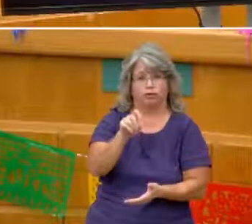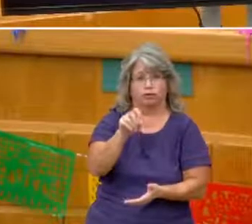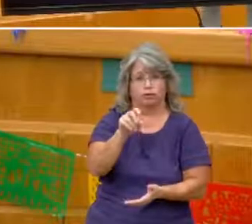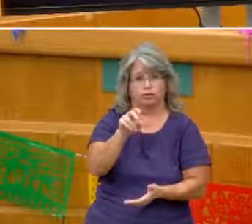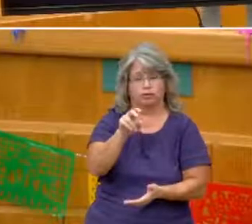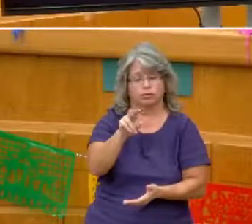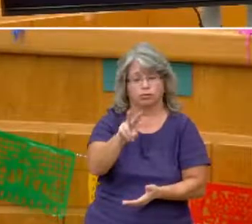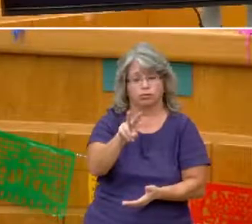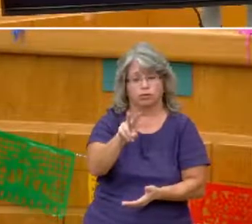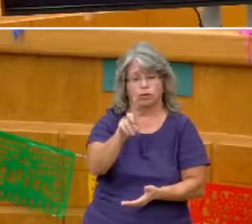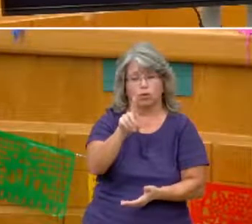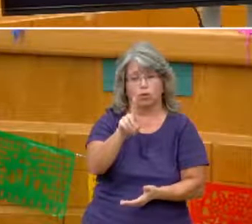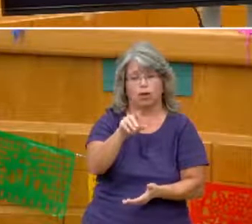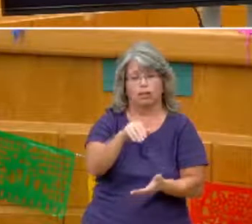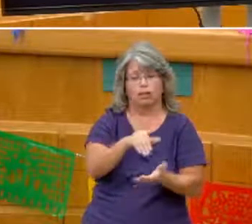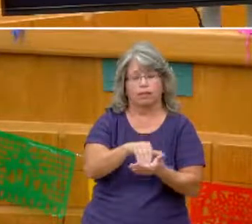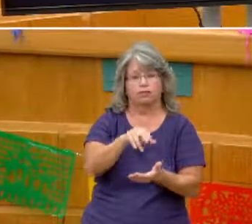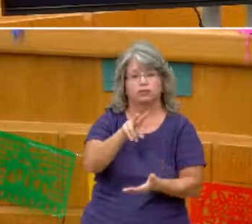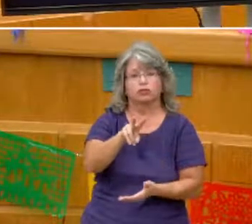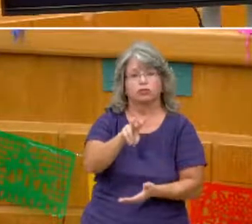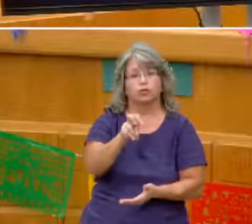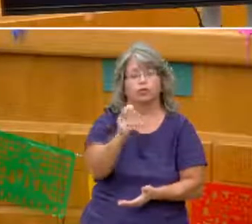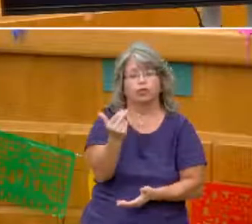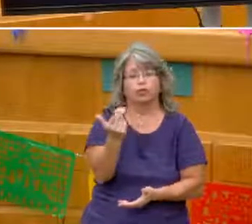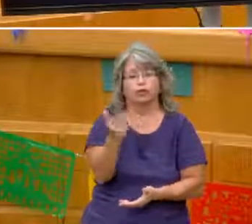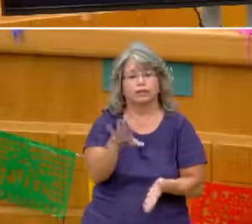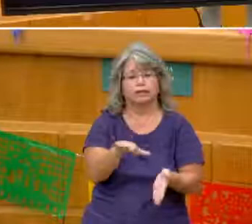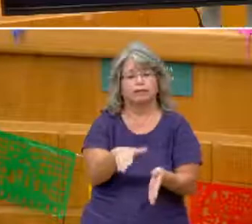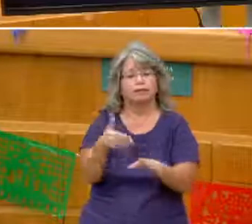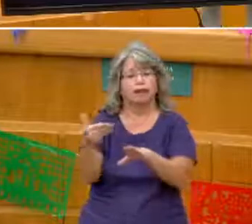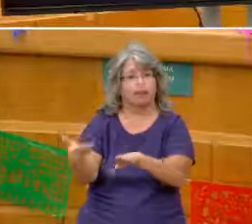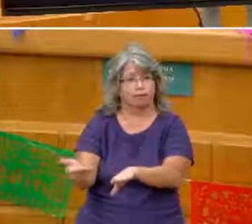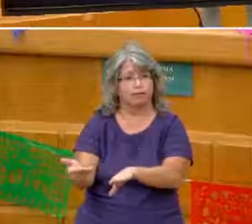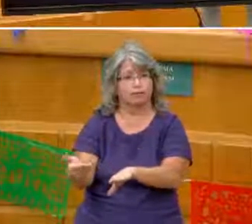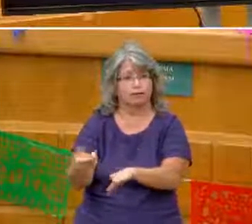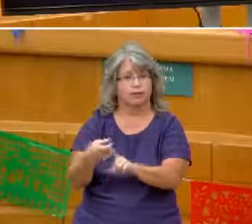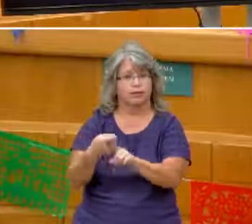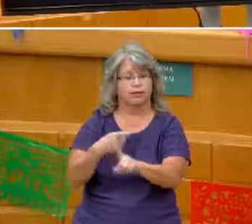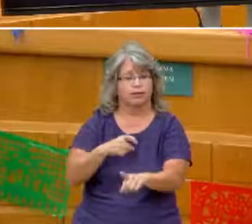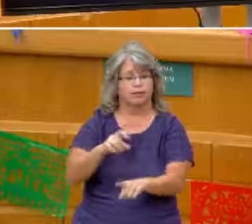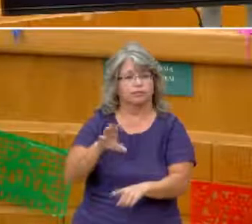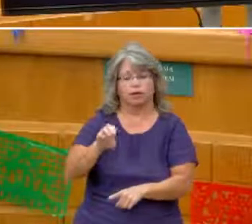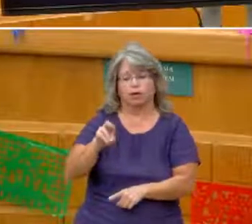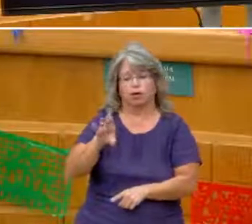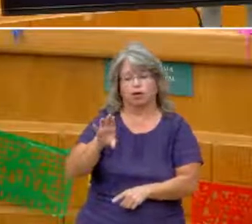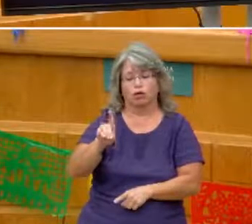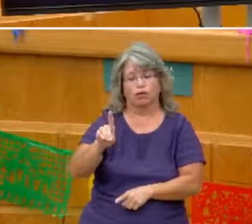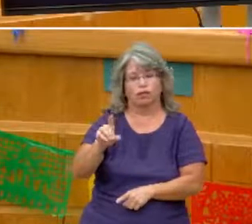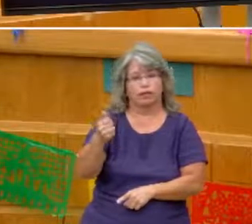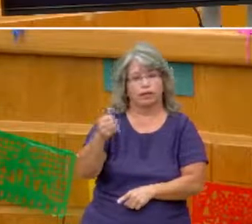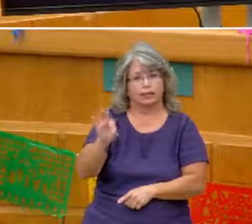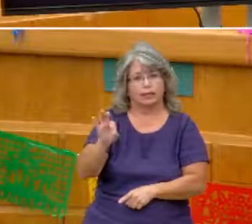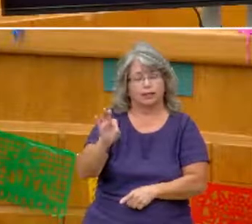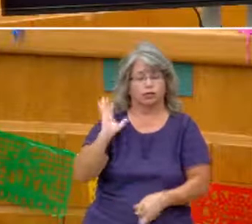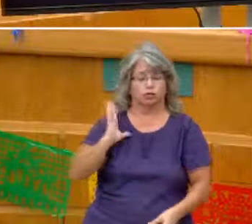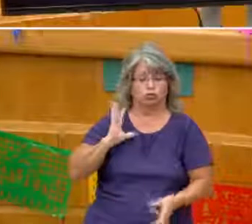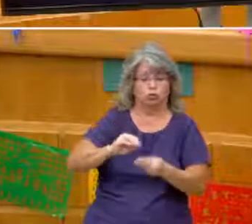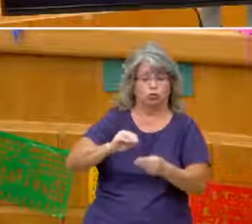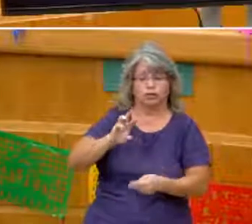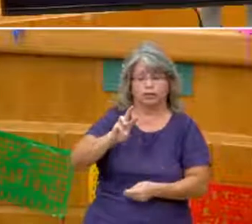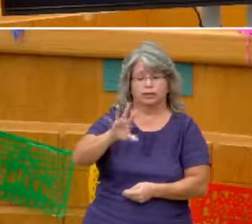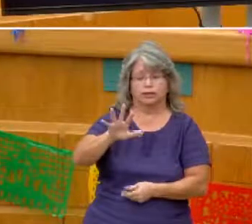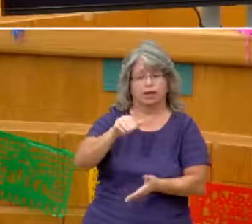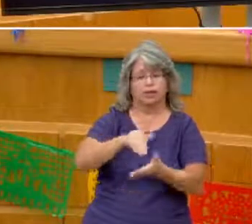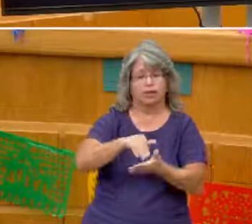1,213 deaths, 1,213 deaths due to COVID-19, for a total of